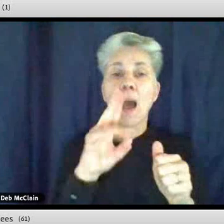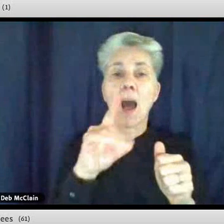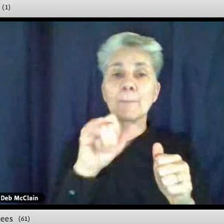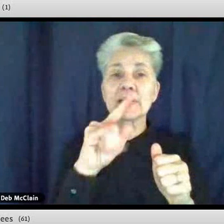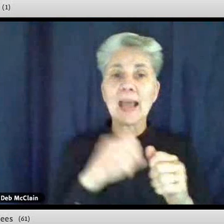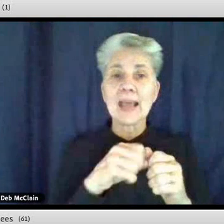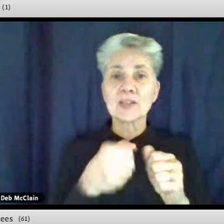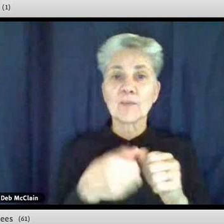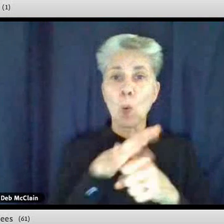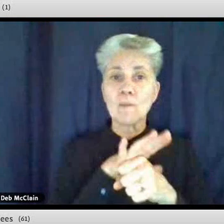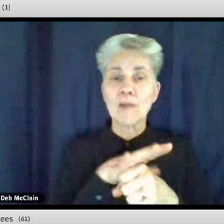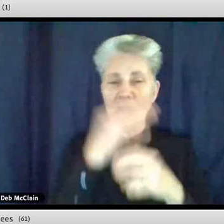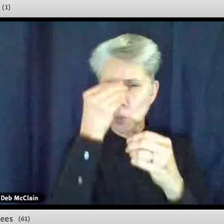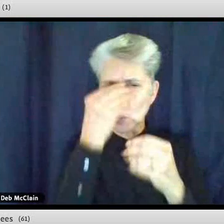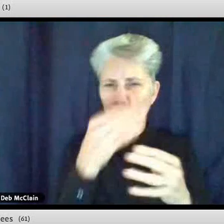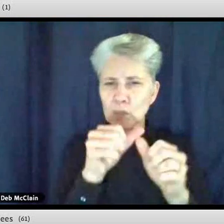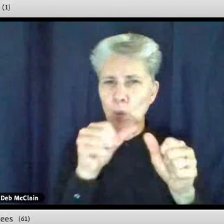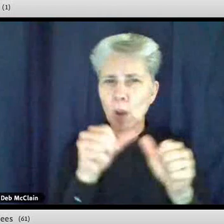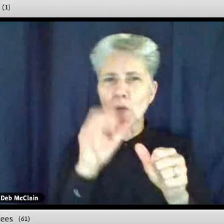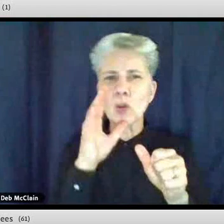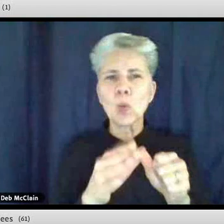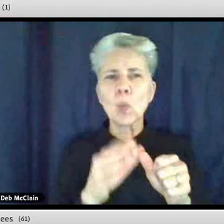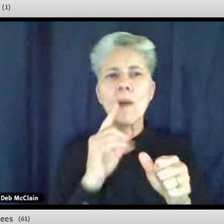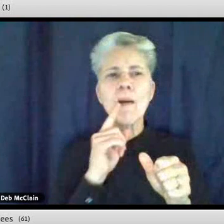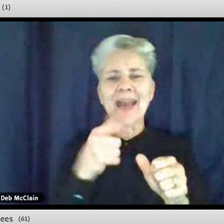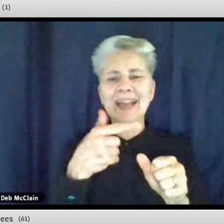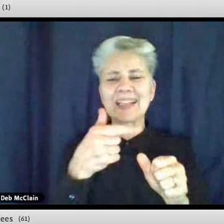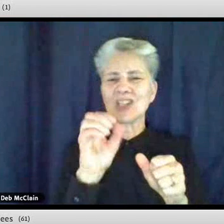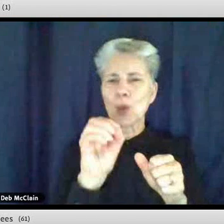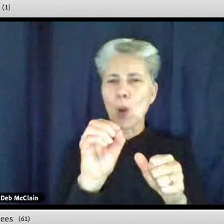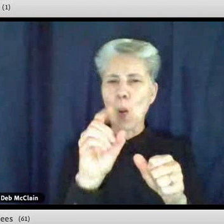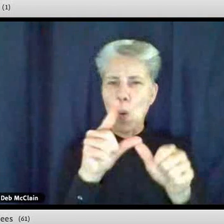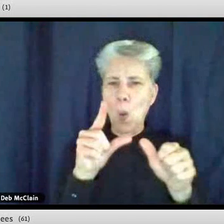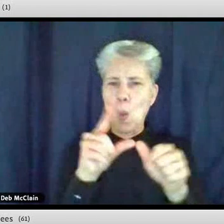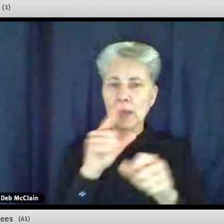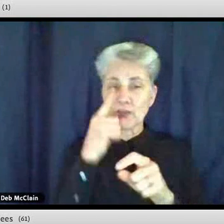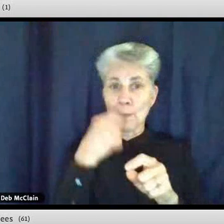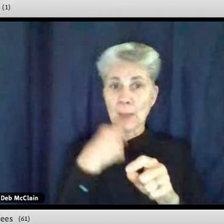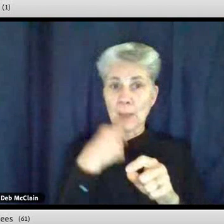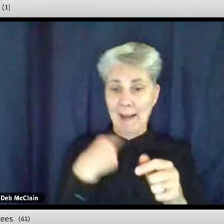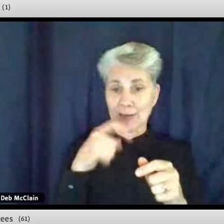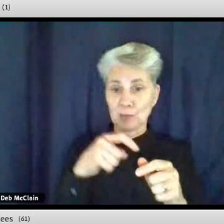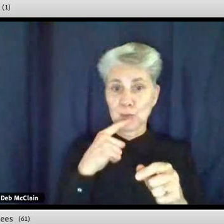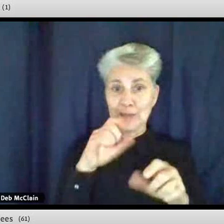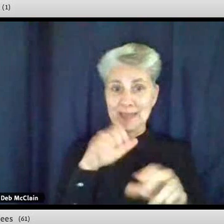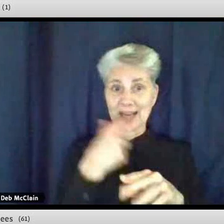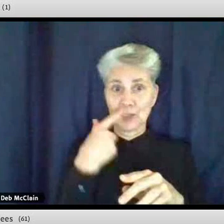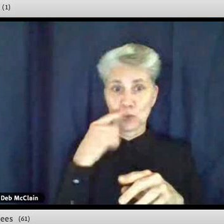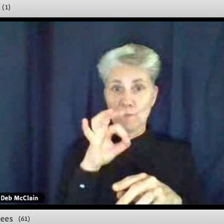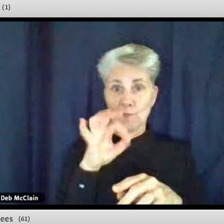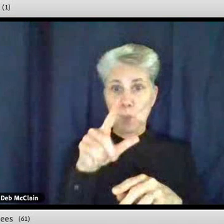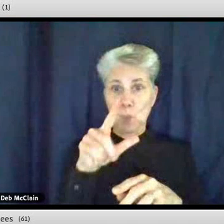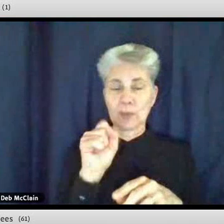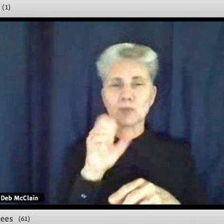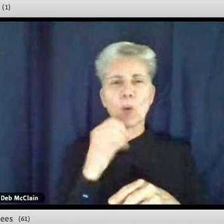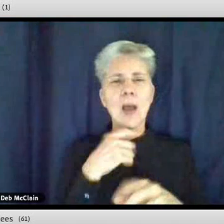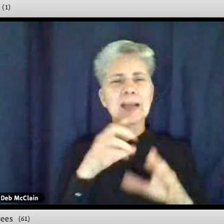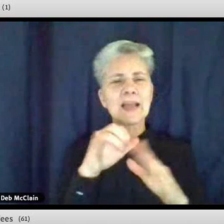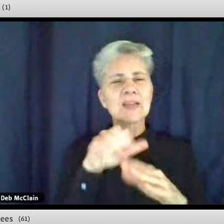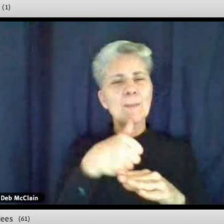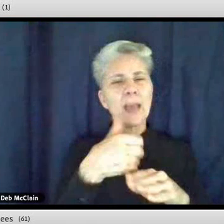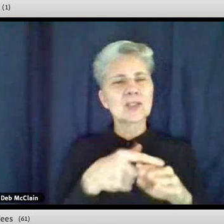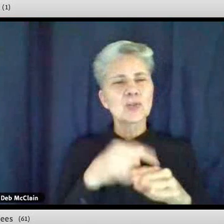do real-time updates of coronavirus. It'll give you some news in your area, and it geolocates. But so for me, what I had to do